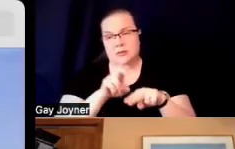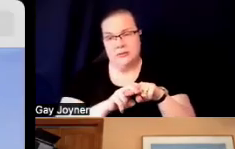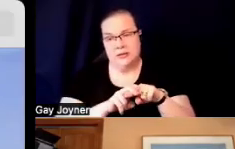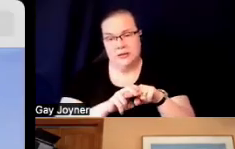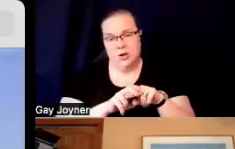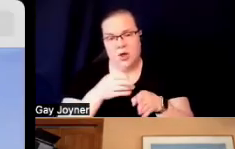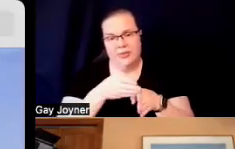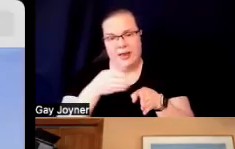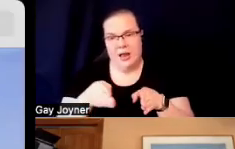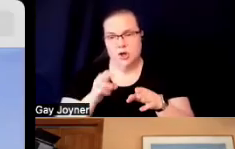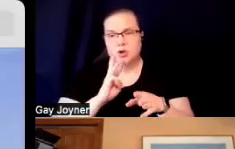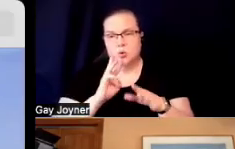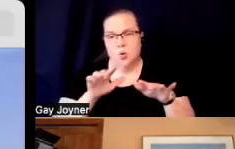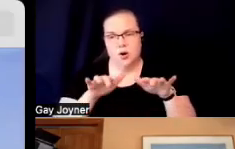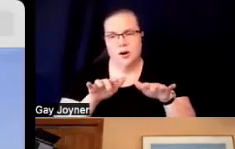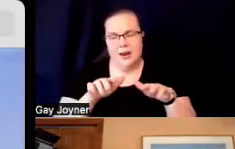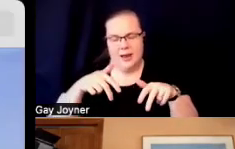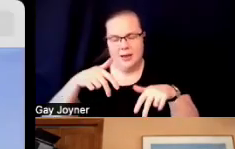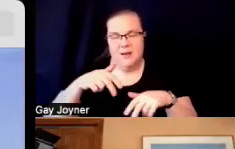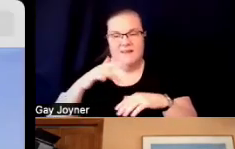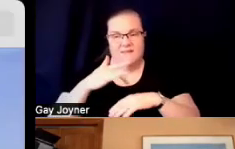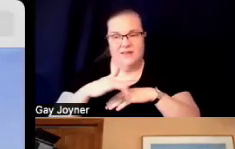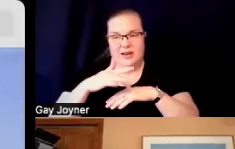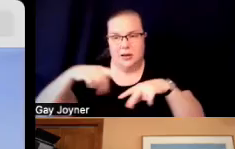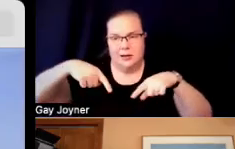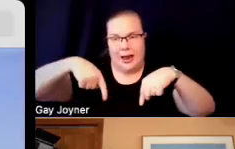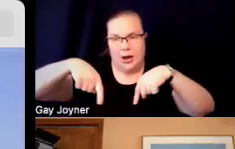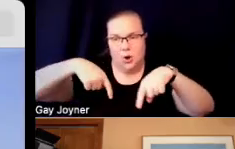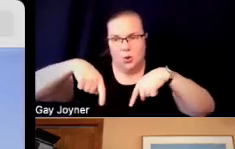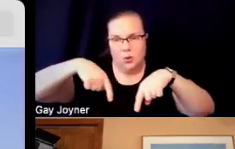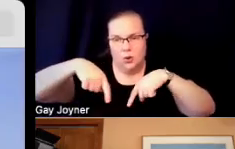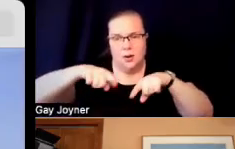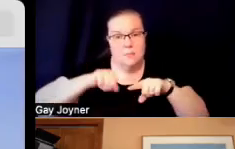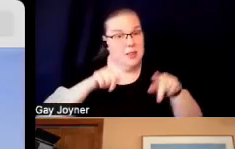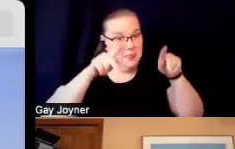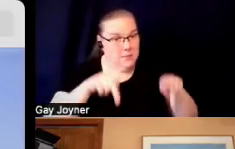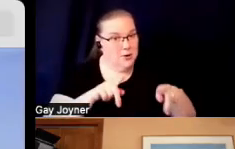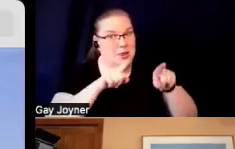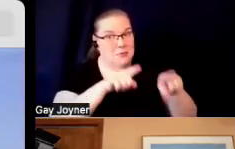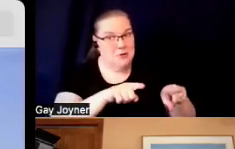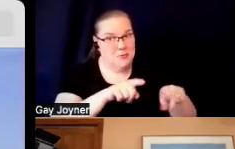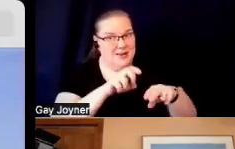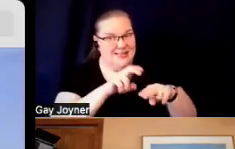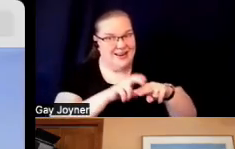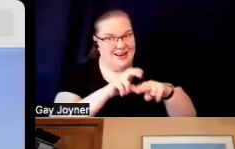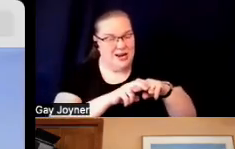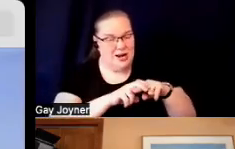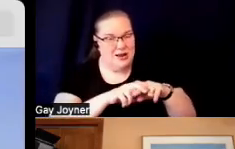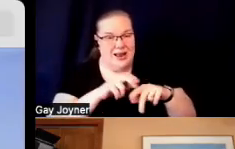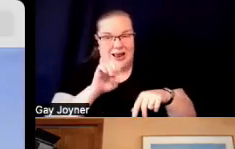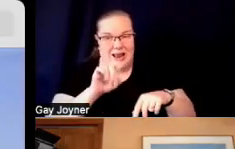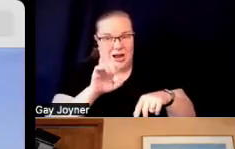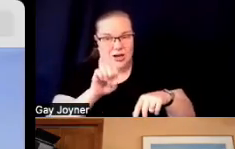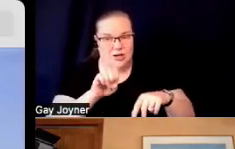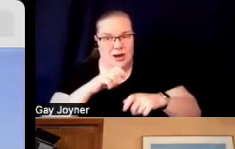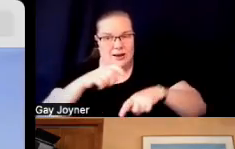edge of the water there, dangle my feet over. That's interesting because the person who did go was sitting on the edge, feet dangling over with a